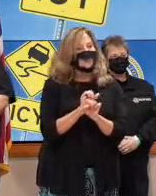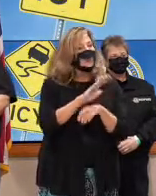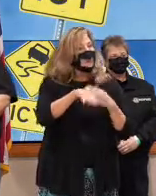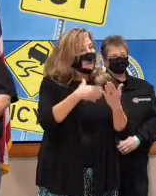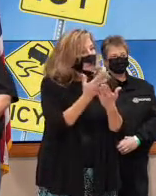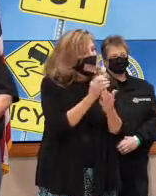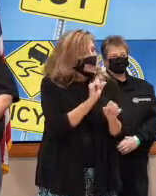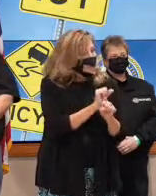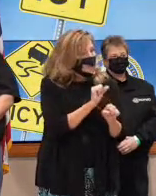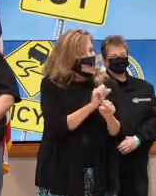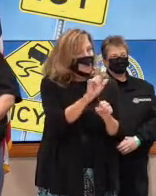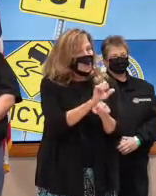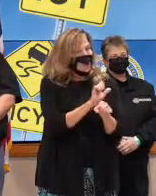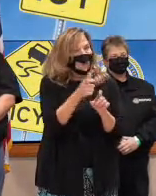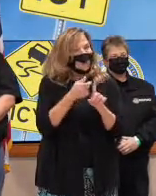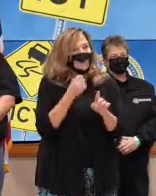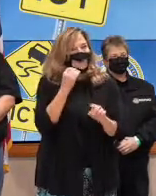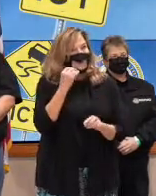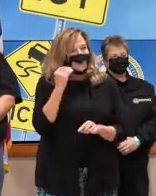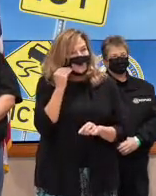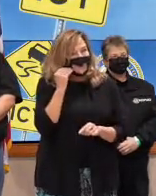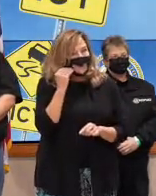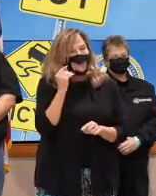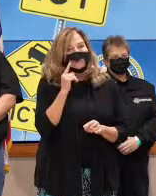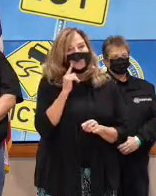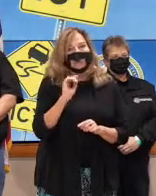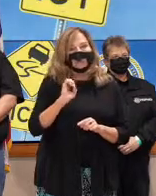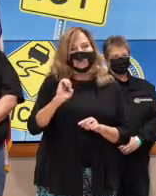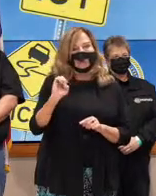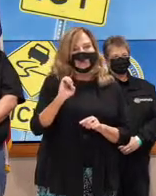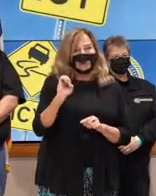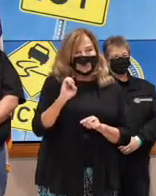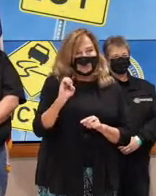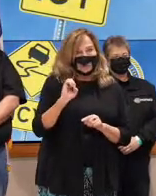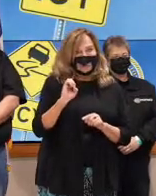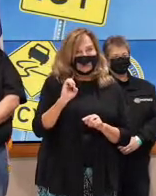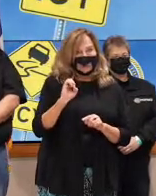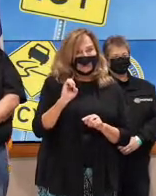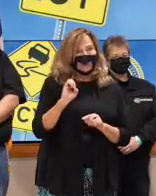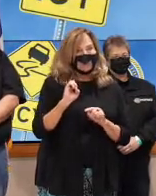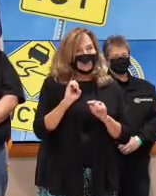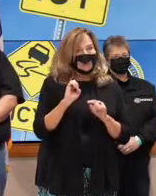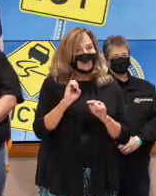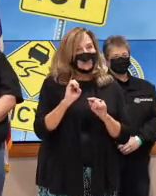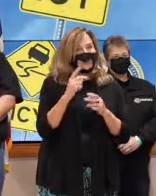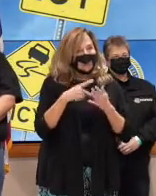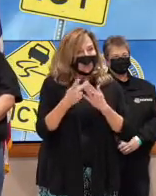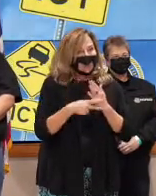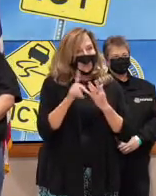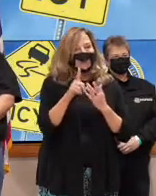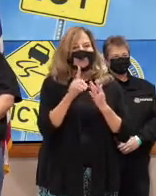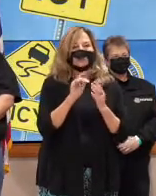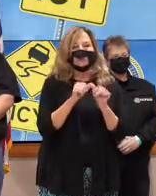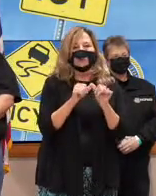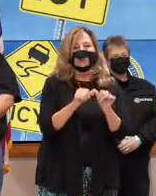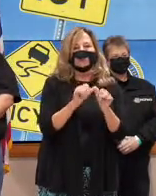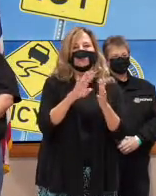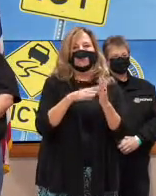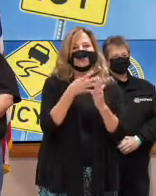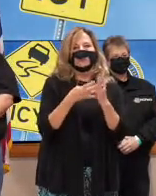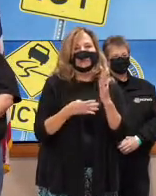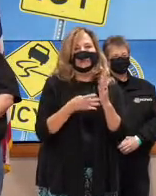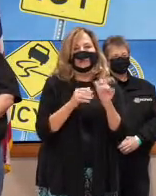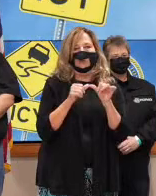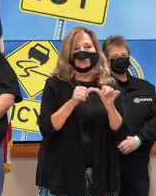working remotely under emergency telecommuting programs will continue their normal work schedule, working